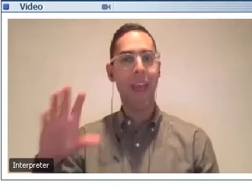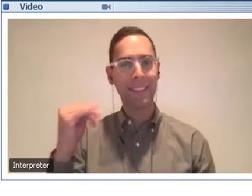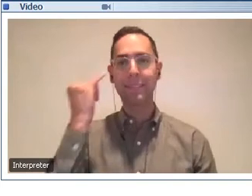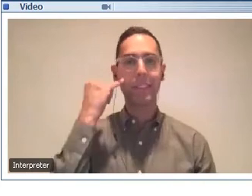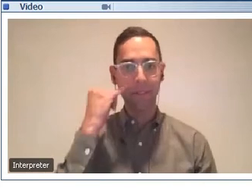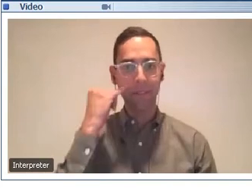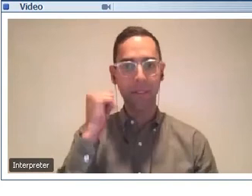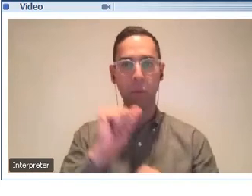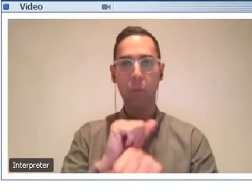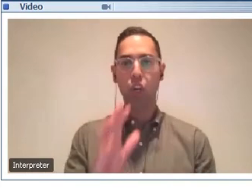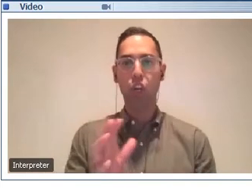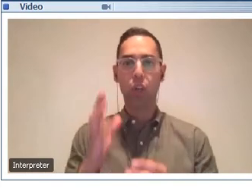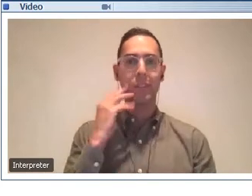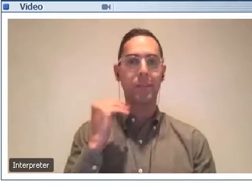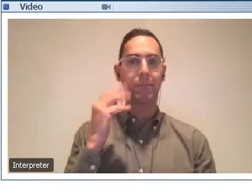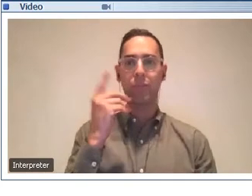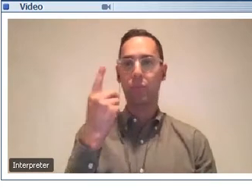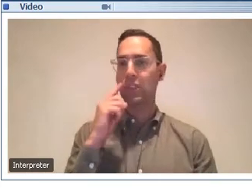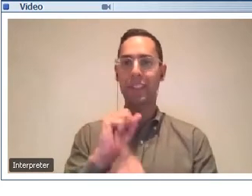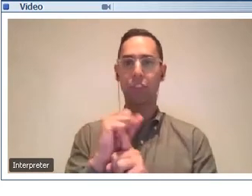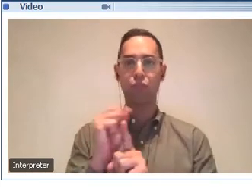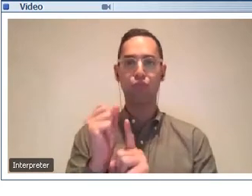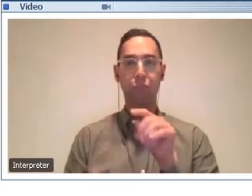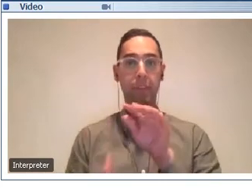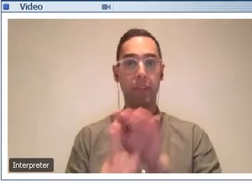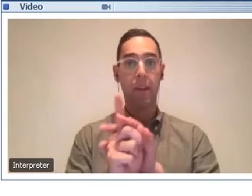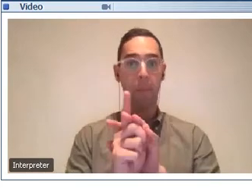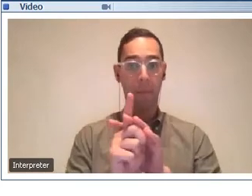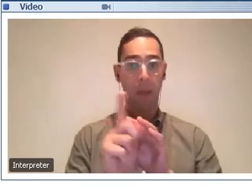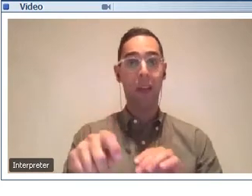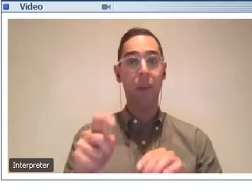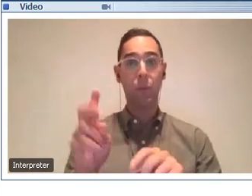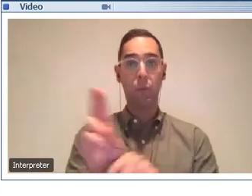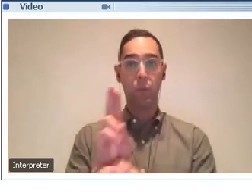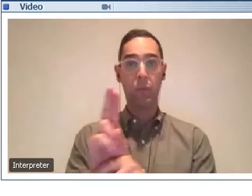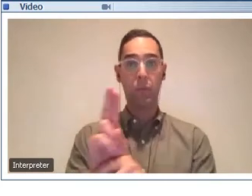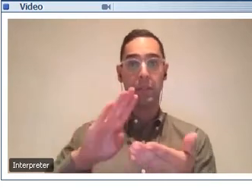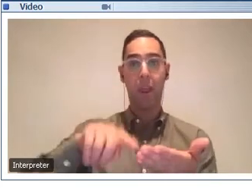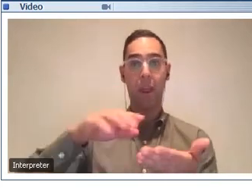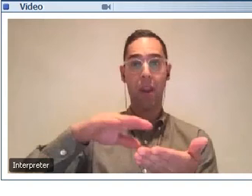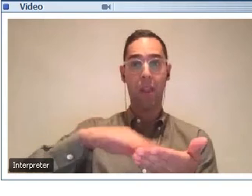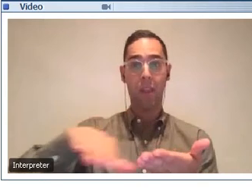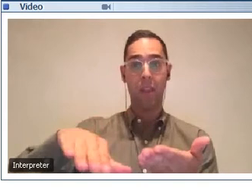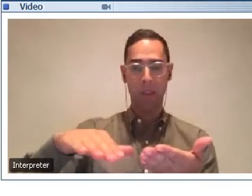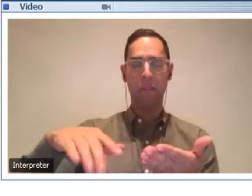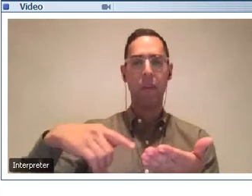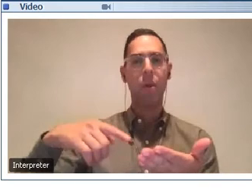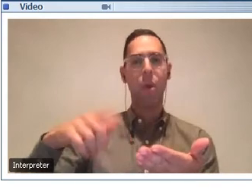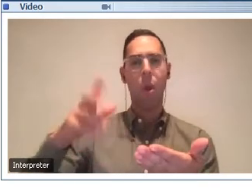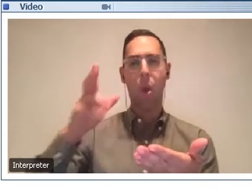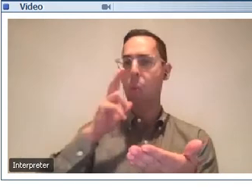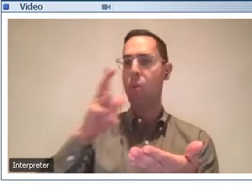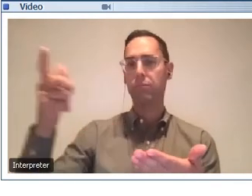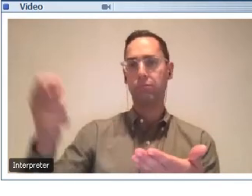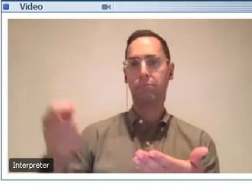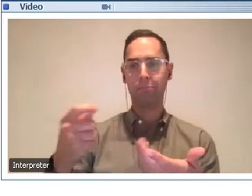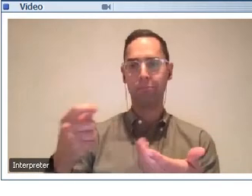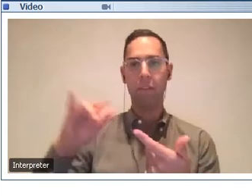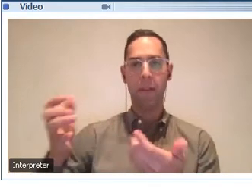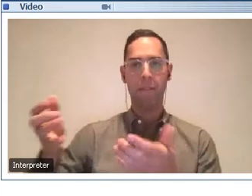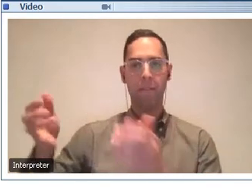qualifying situation and needed to take paid leave, the benefits would be paid out of that fund. Just as an example of what those